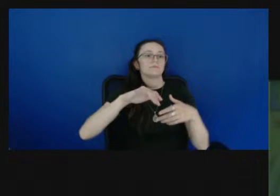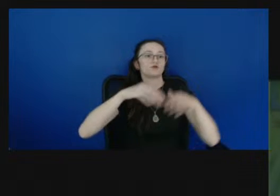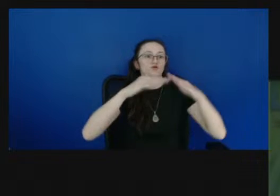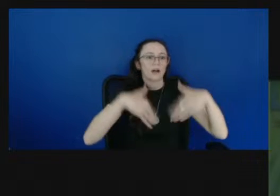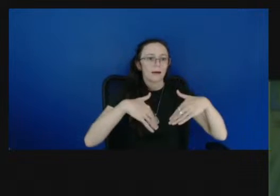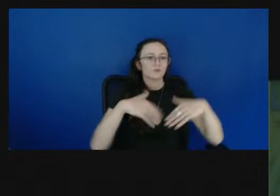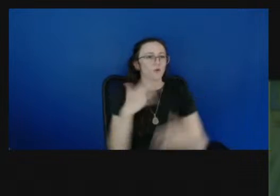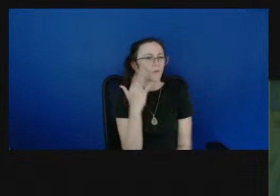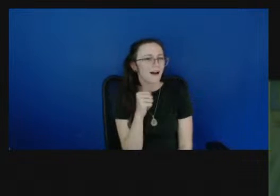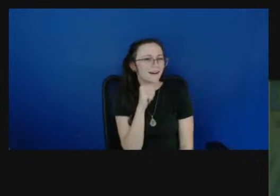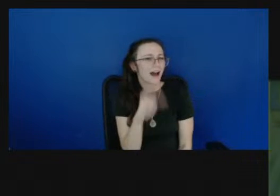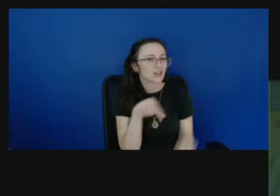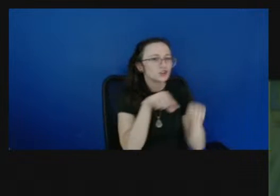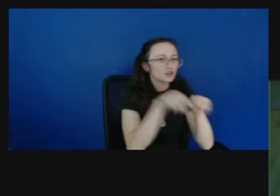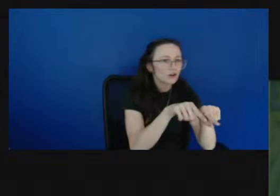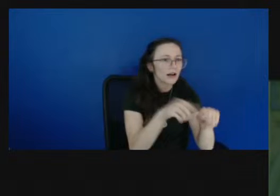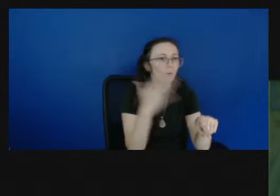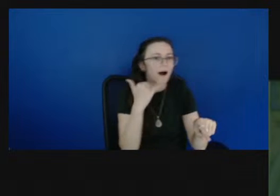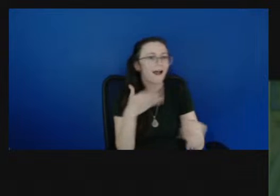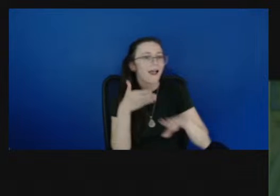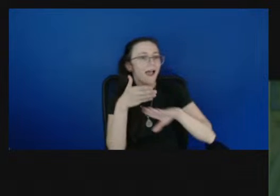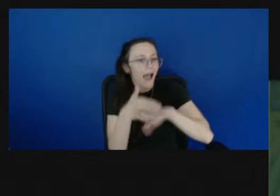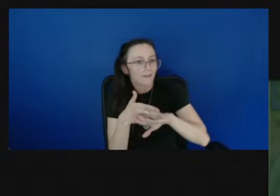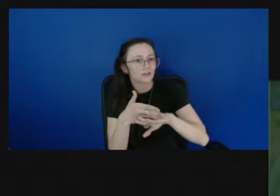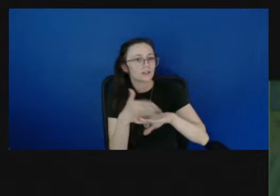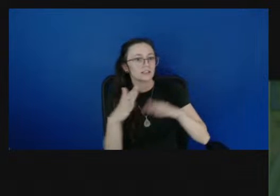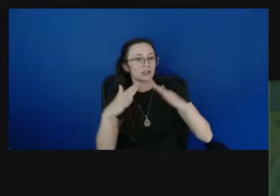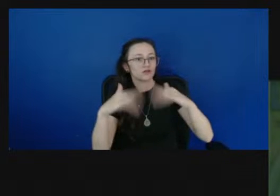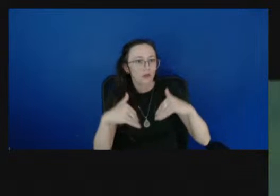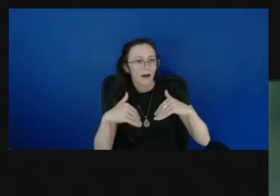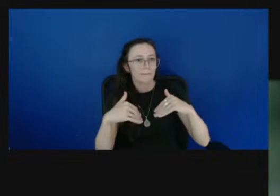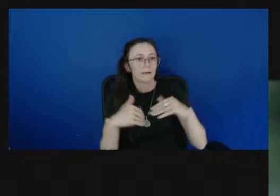in Lower Puna rather than waiting until afterwards?